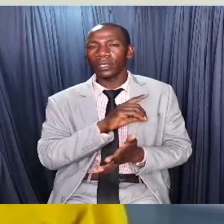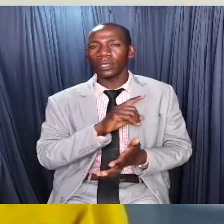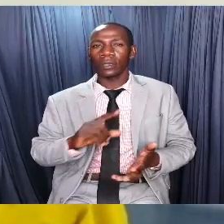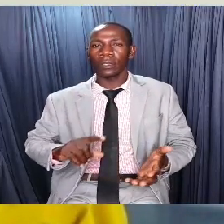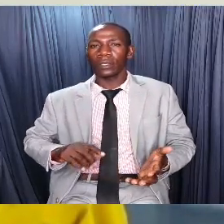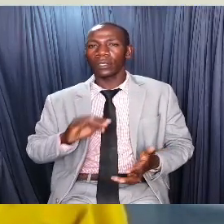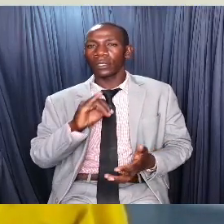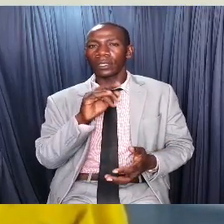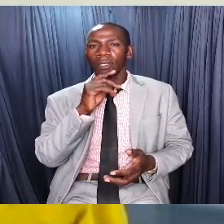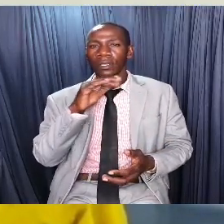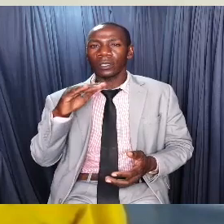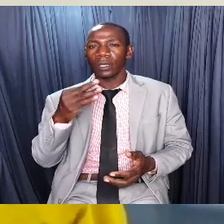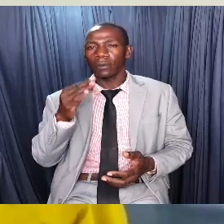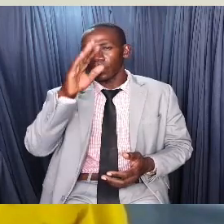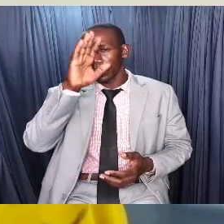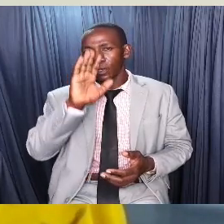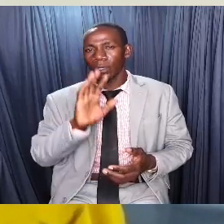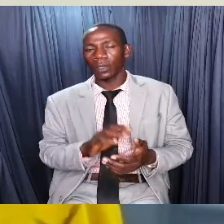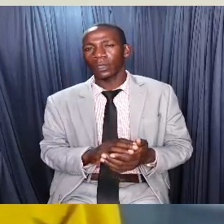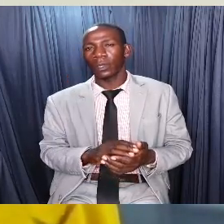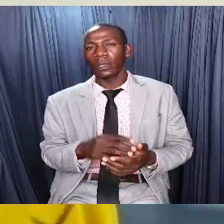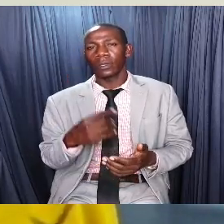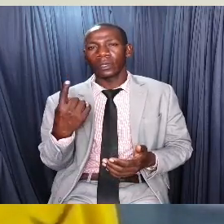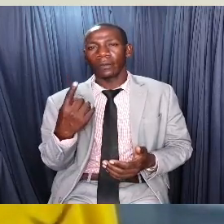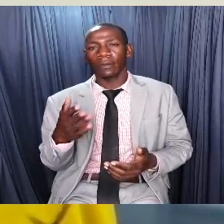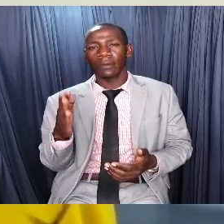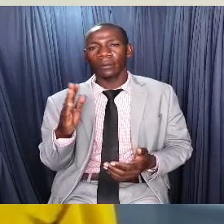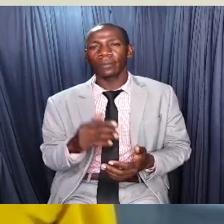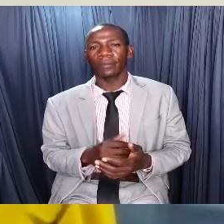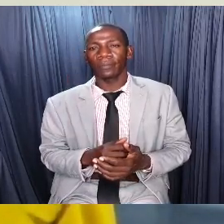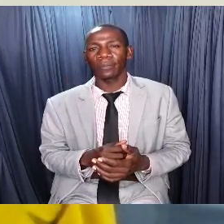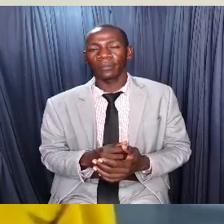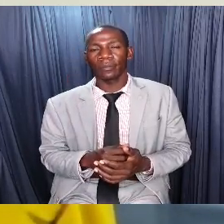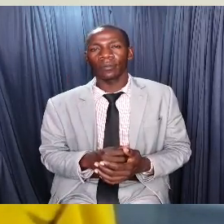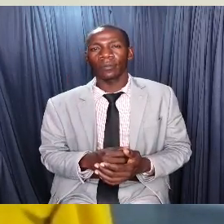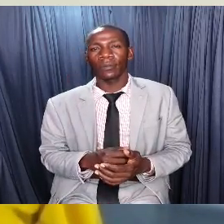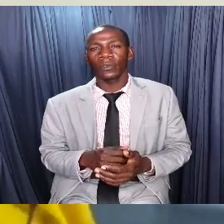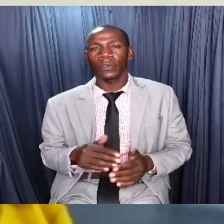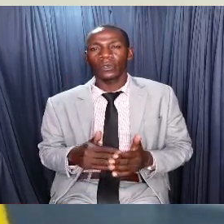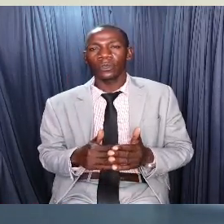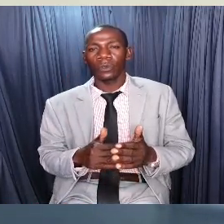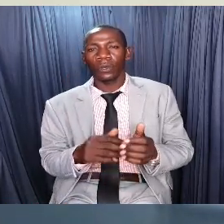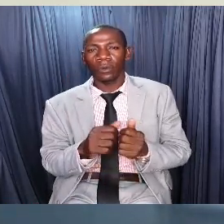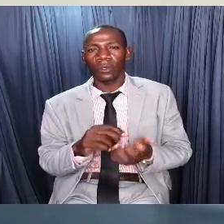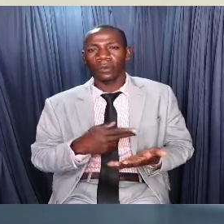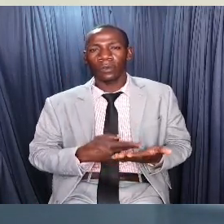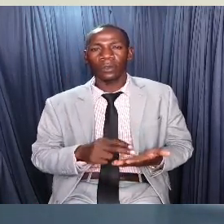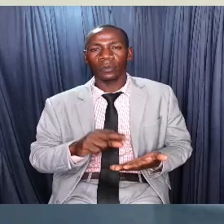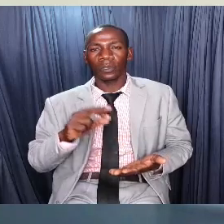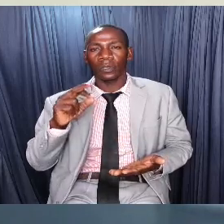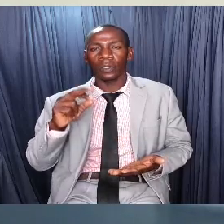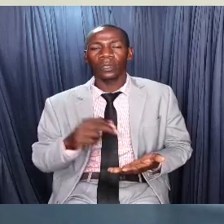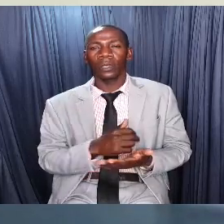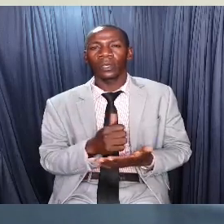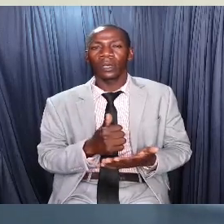himself ni mwana wa Mungu. Saying Jesus Christ the Son of God. Yeye mwenyewe. He himself. Aliongozwa na ile roho. He was guided by the Spirit.